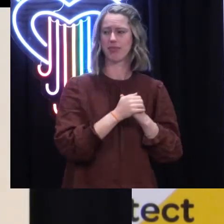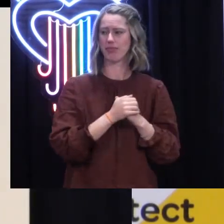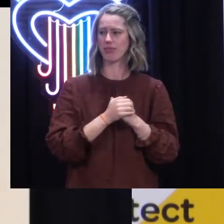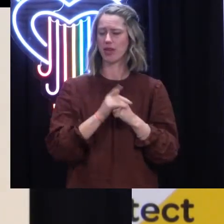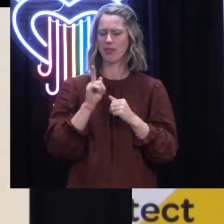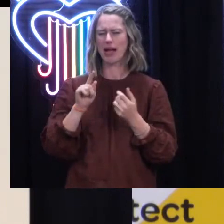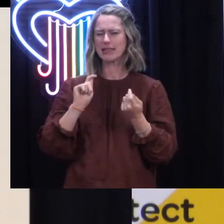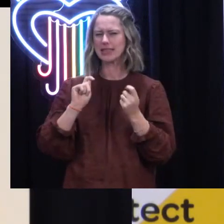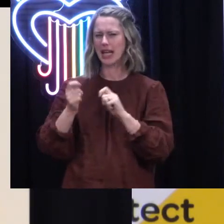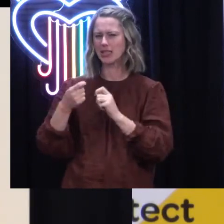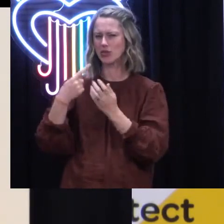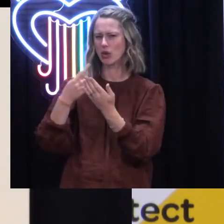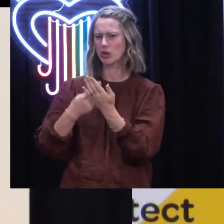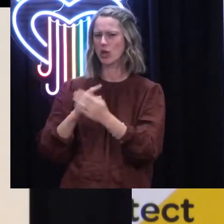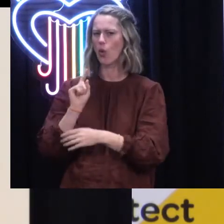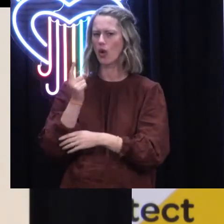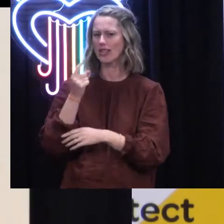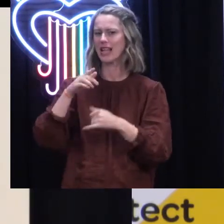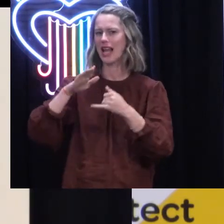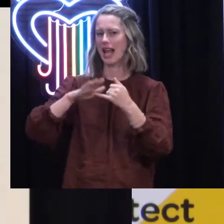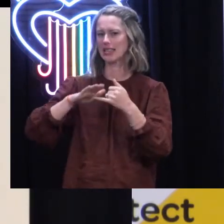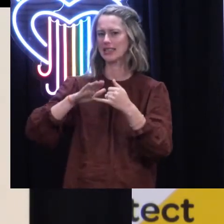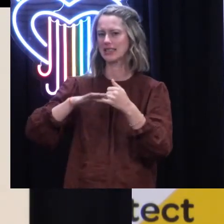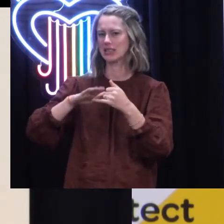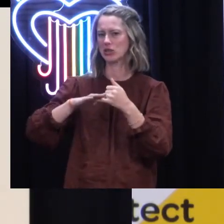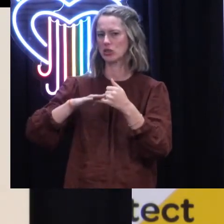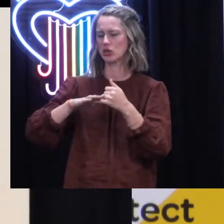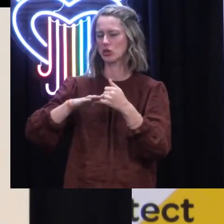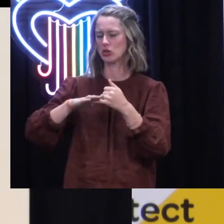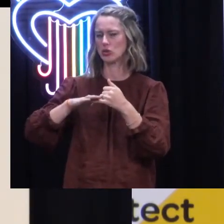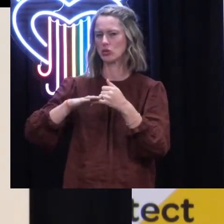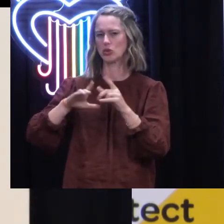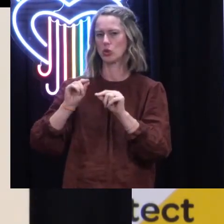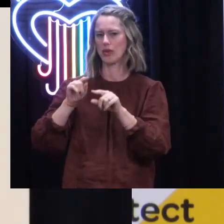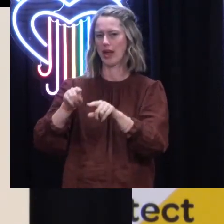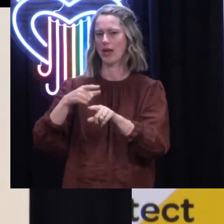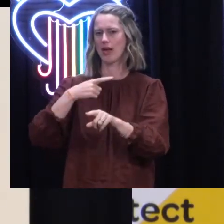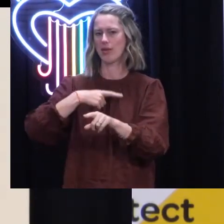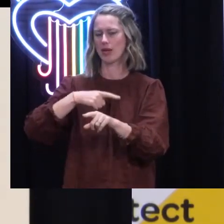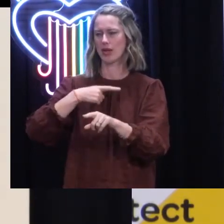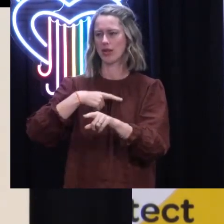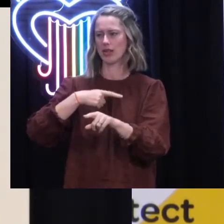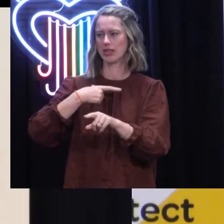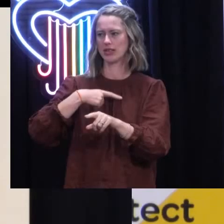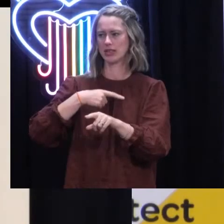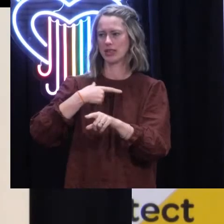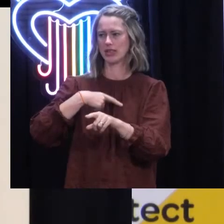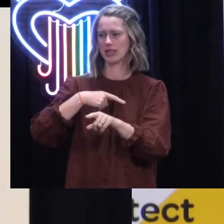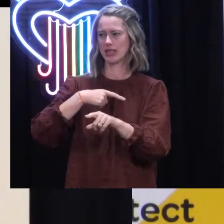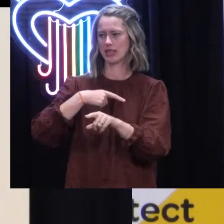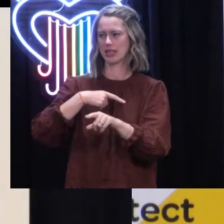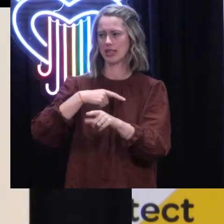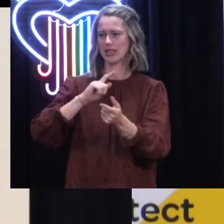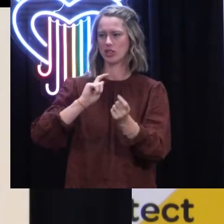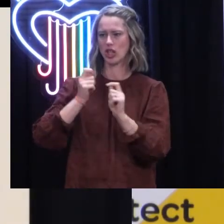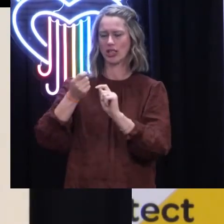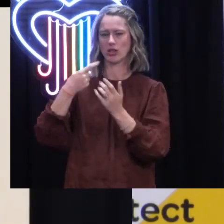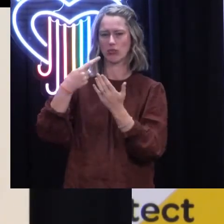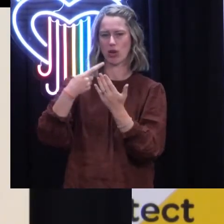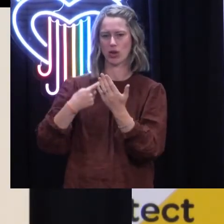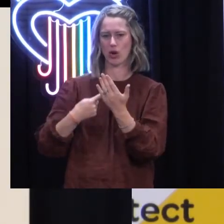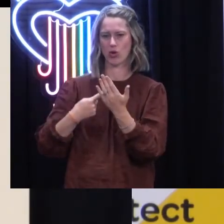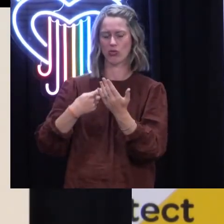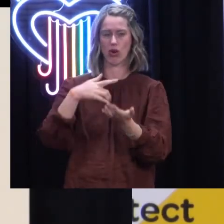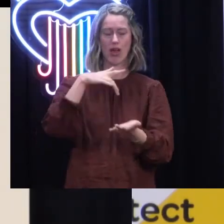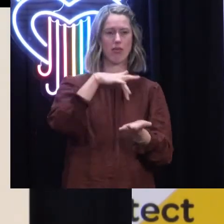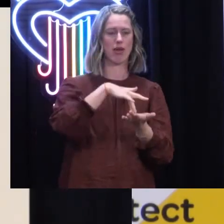in protocol, and so Auckland is the last one to come on board with those, in part because it would be changing a change up in protocol right in the